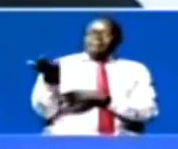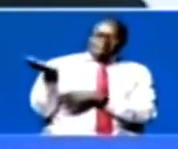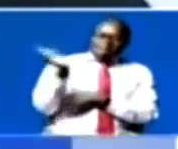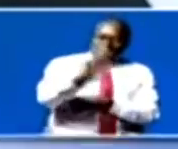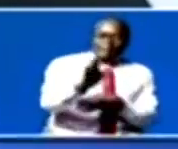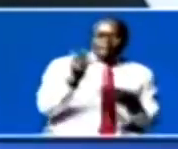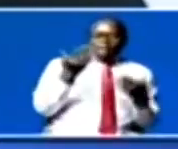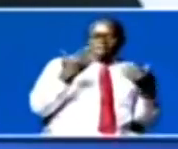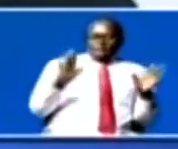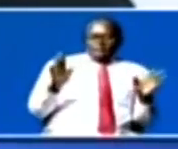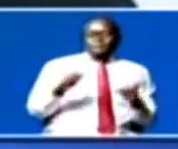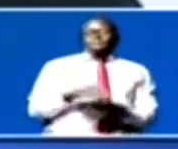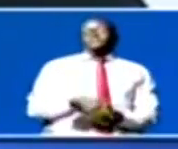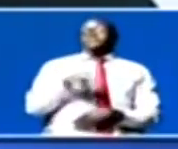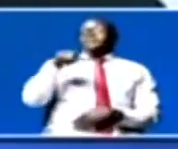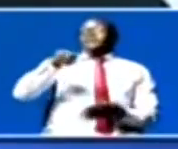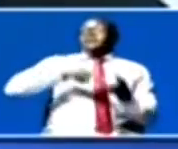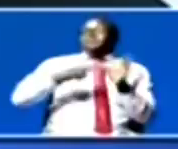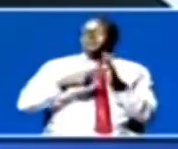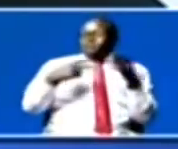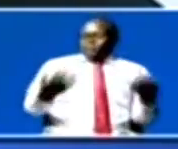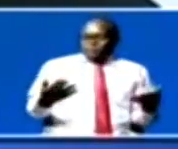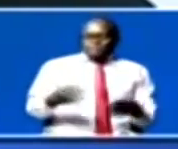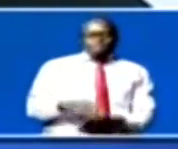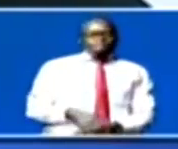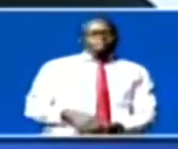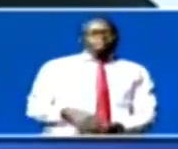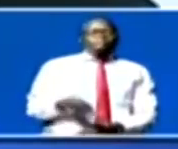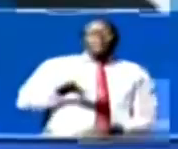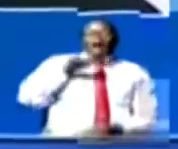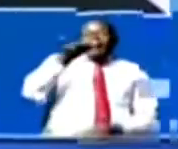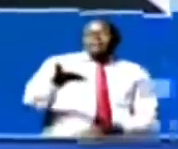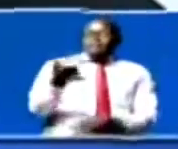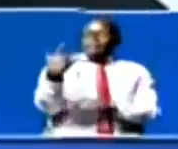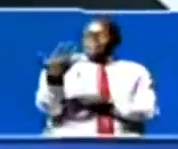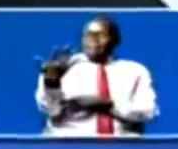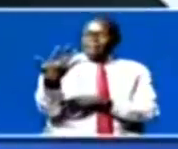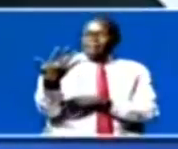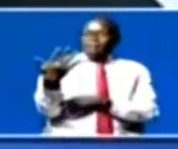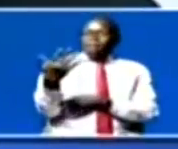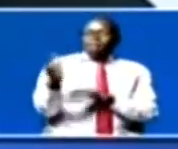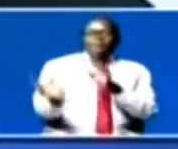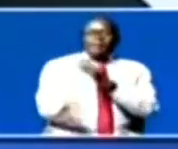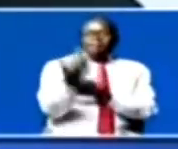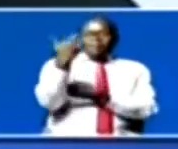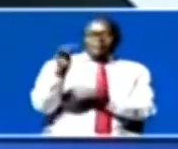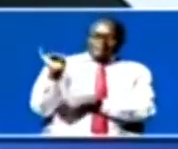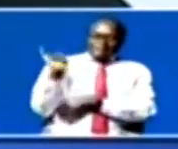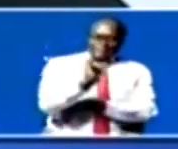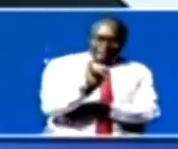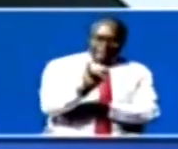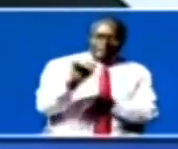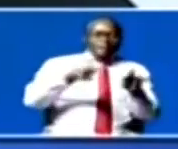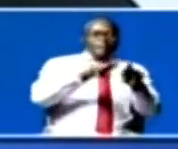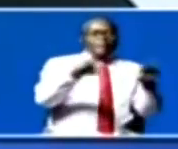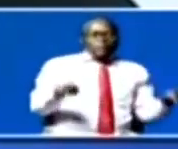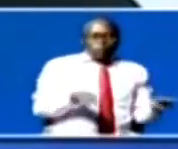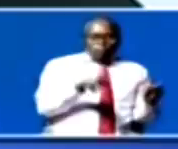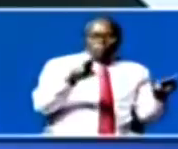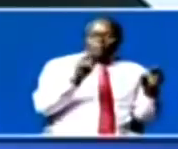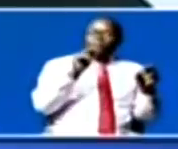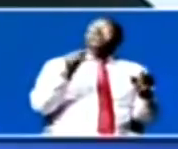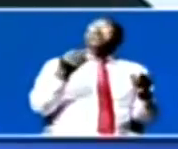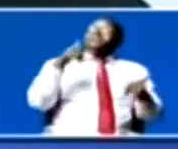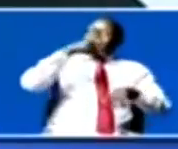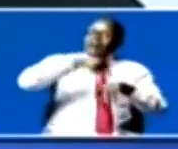in. This means the following, that answer sheets for the morning paper will remain in the examination room